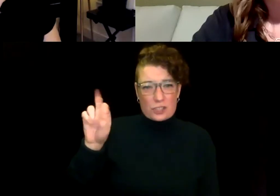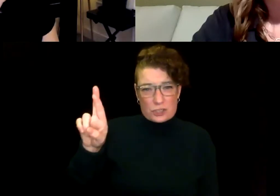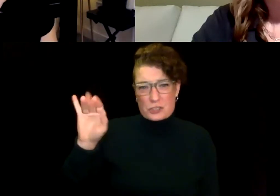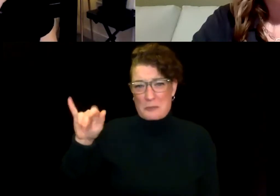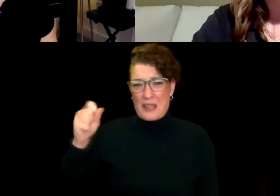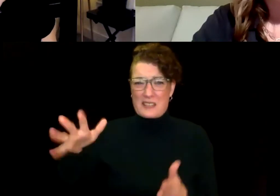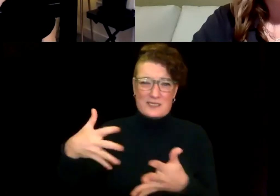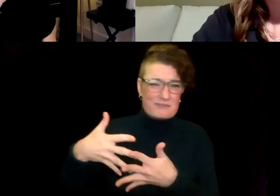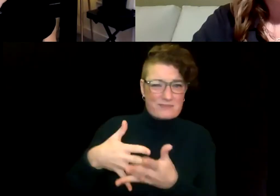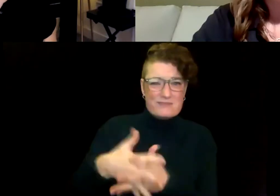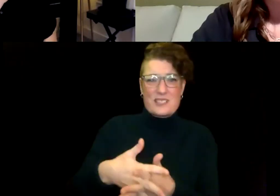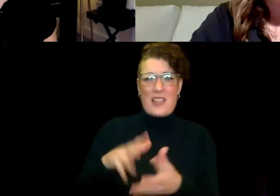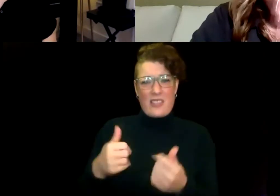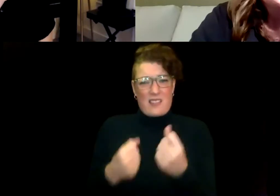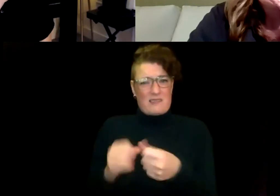and treated.